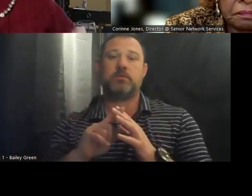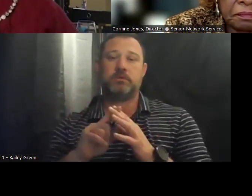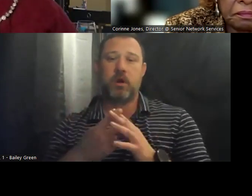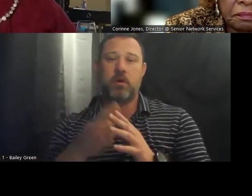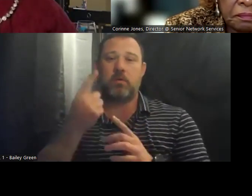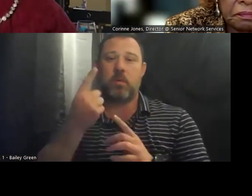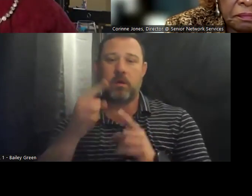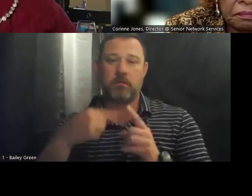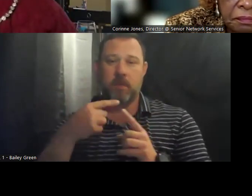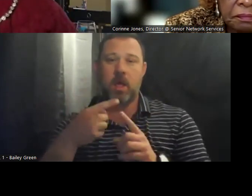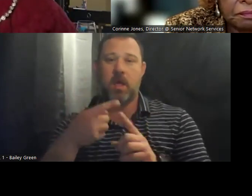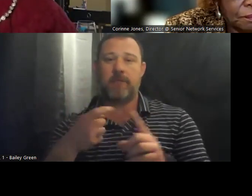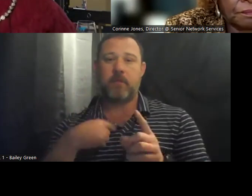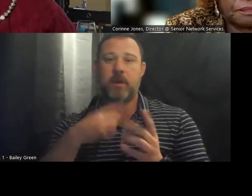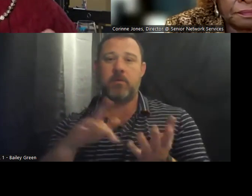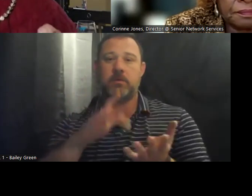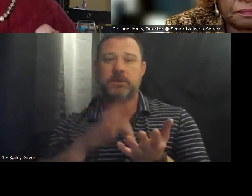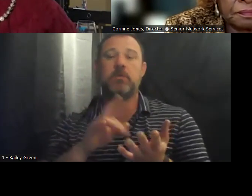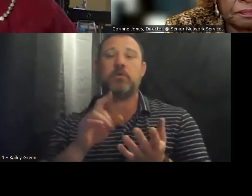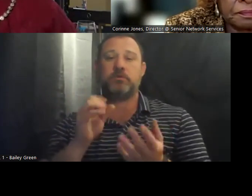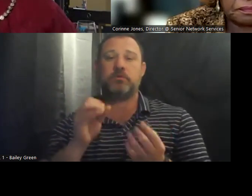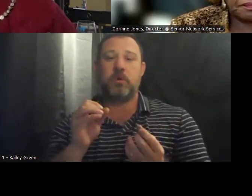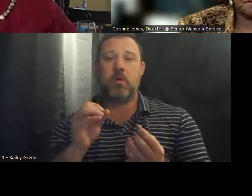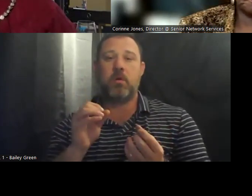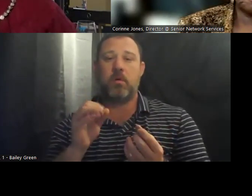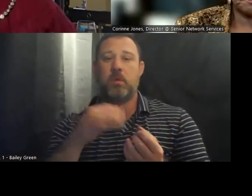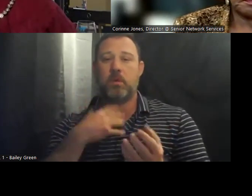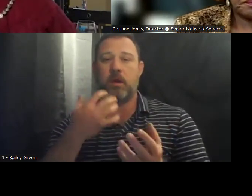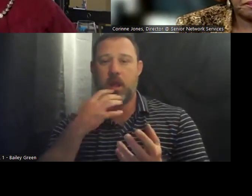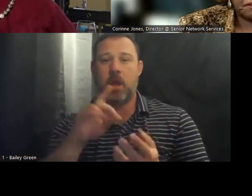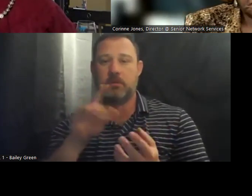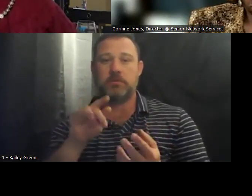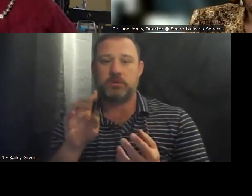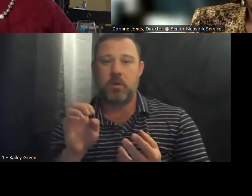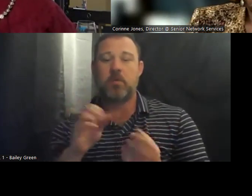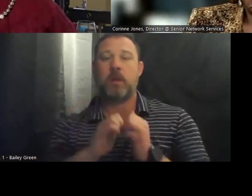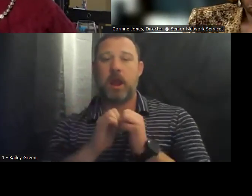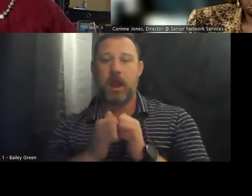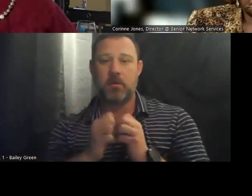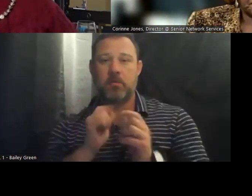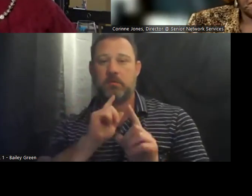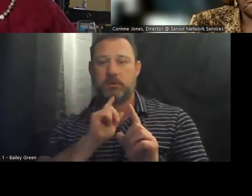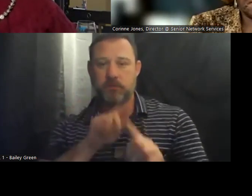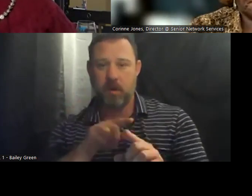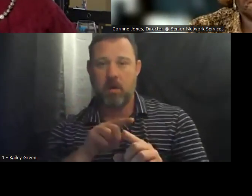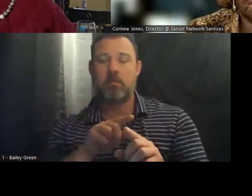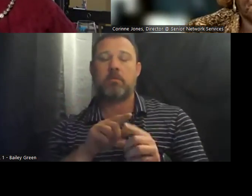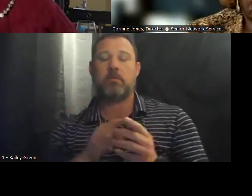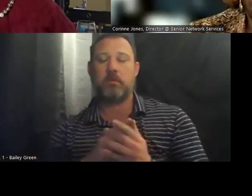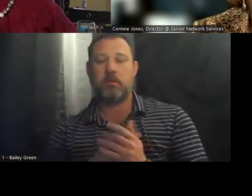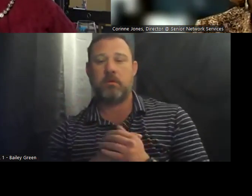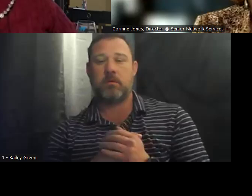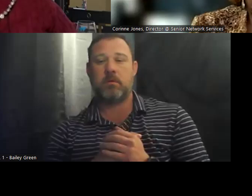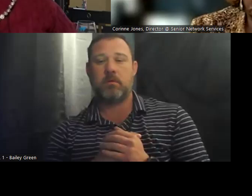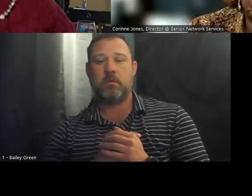1 mile from our center, right? So we're just right in that hot zone. But we said, how do we respond to this, right?